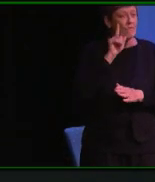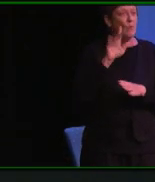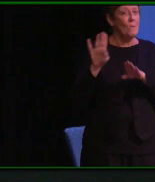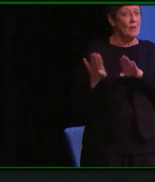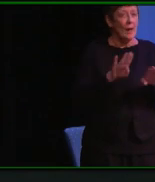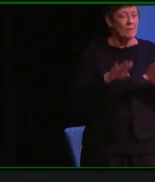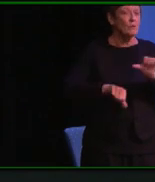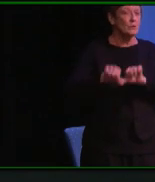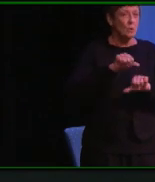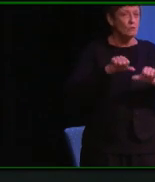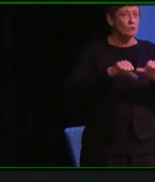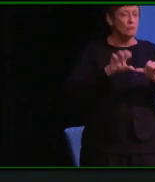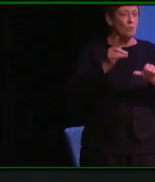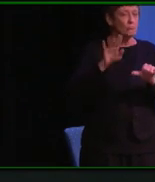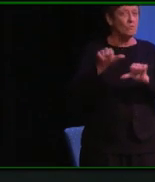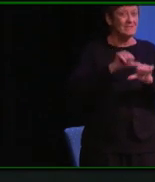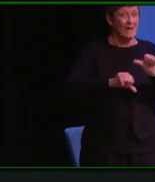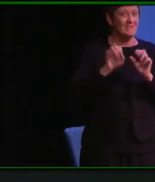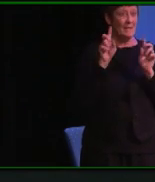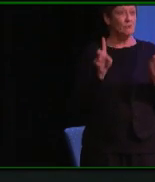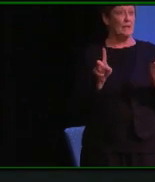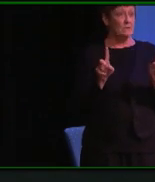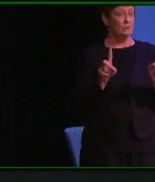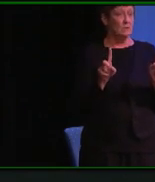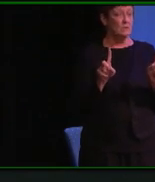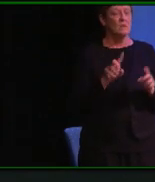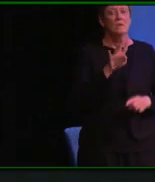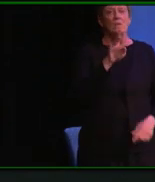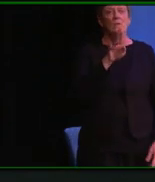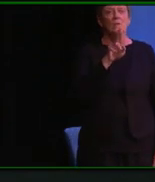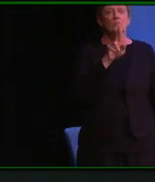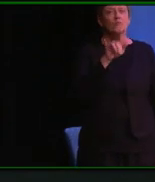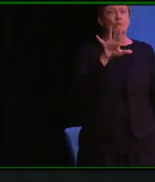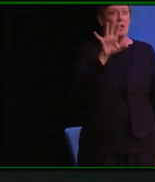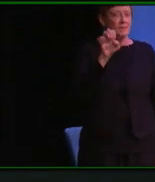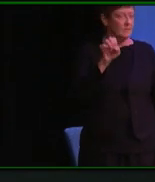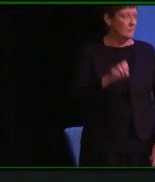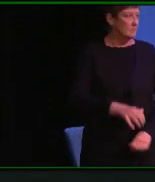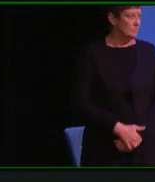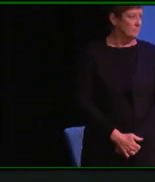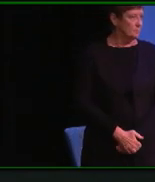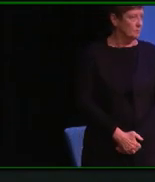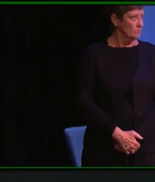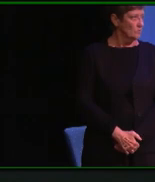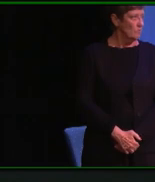Social Sciences and Education are Bryce Droquette,